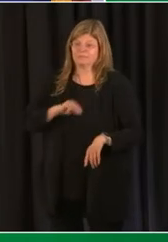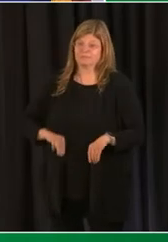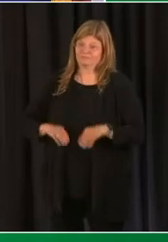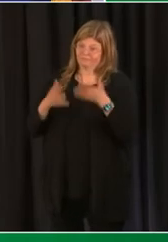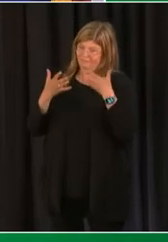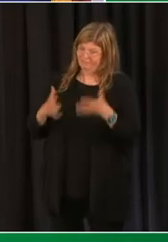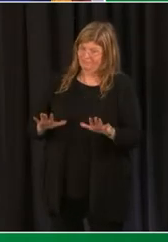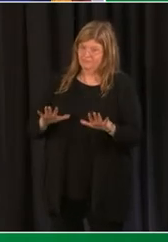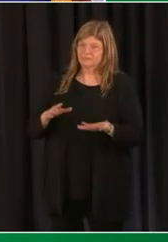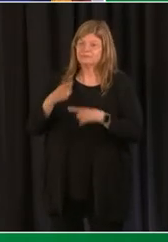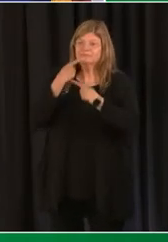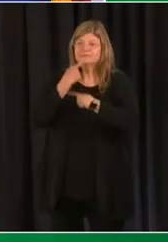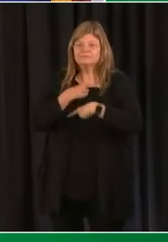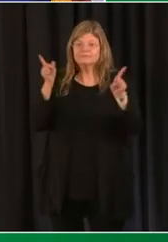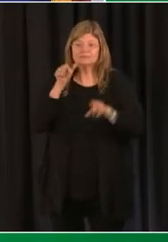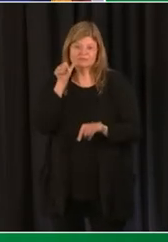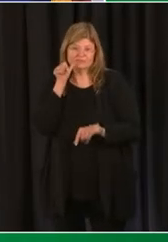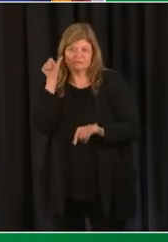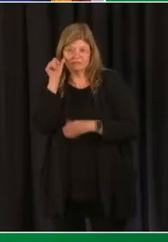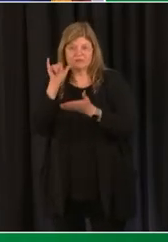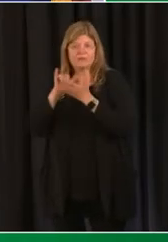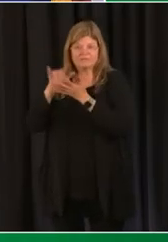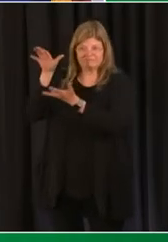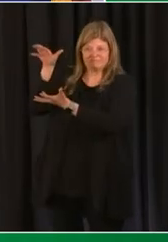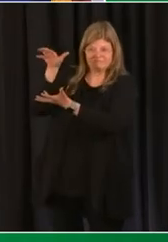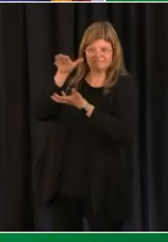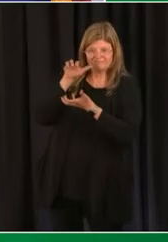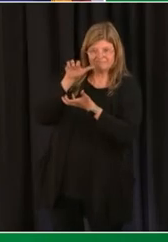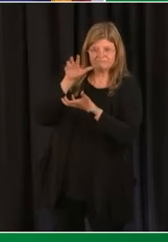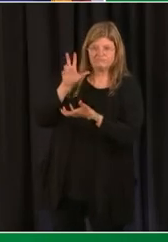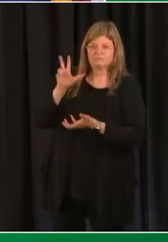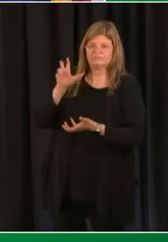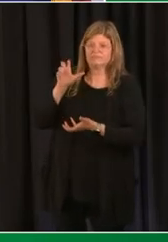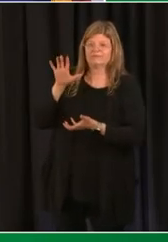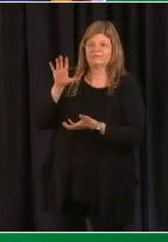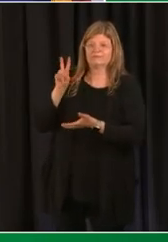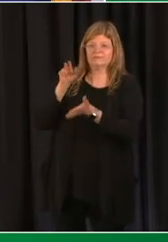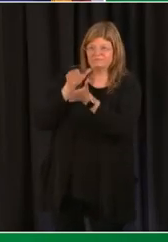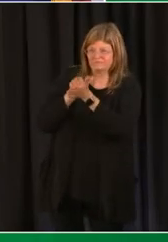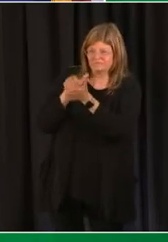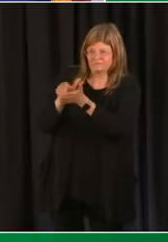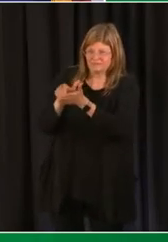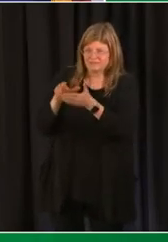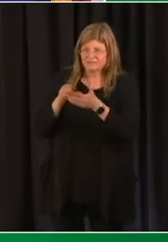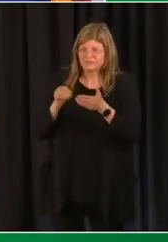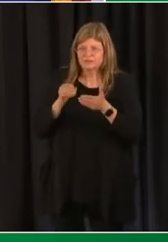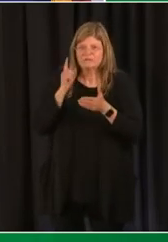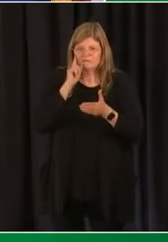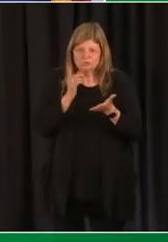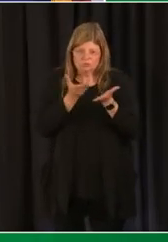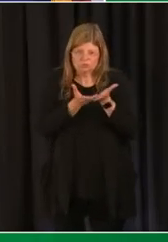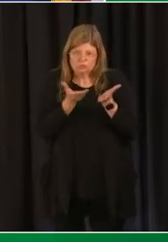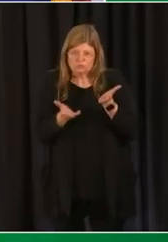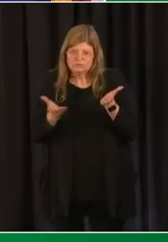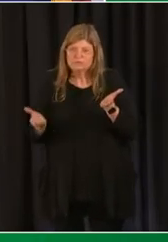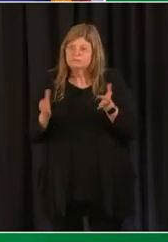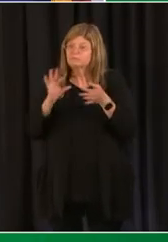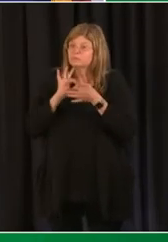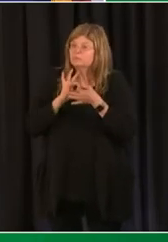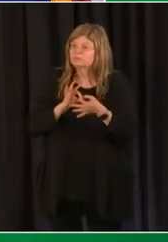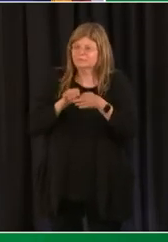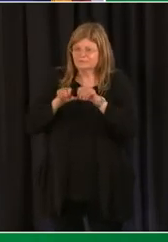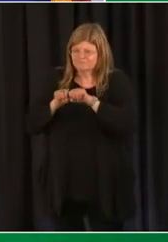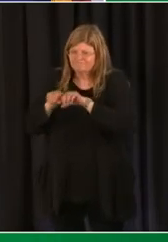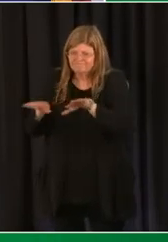the support of the federal government, a $352 million resource for rent and